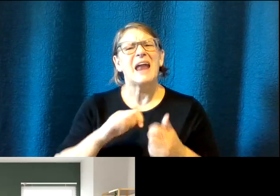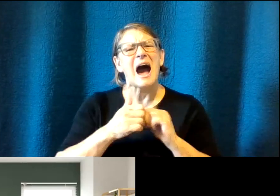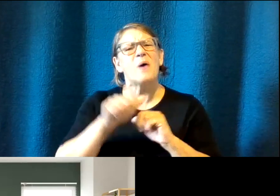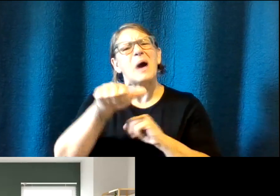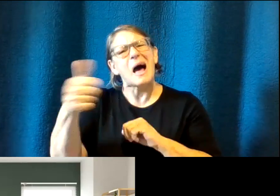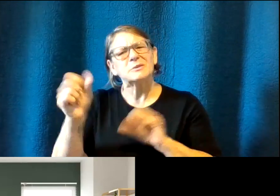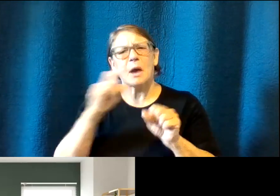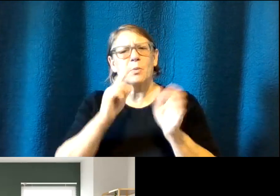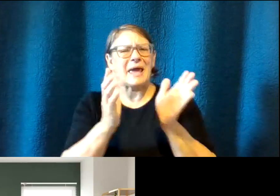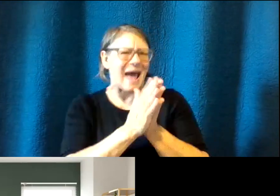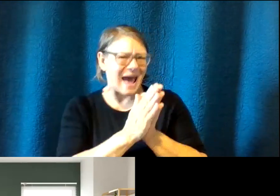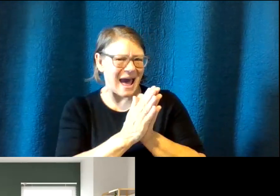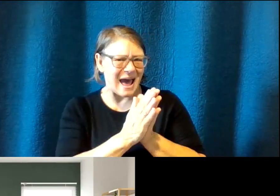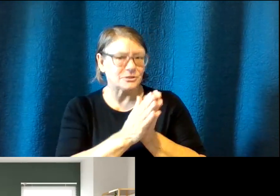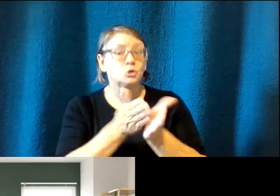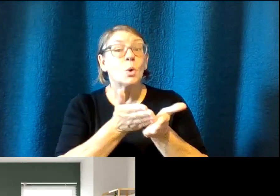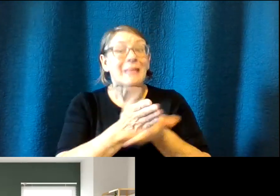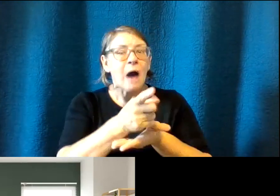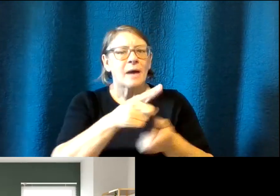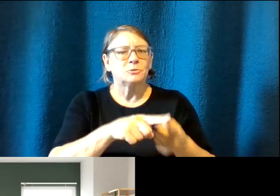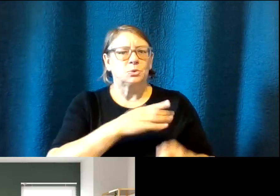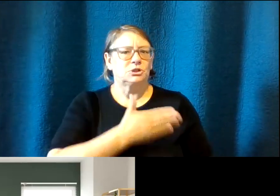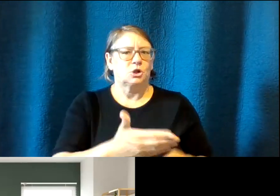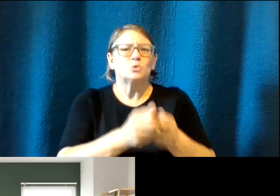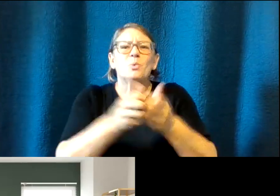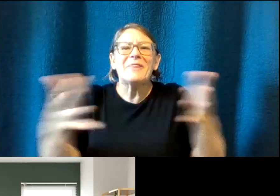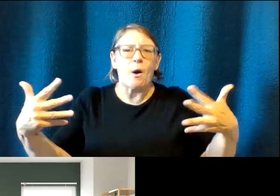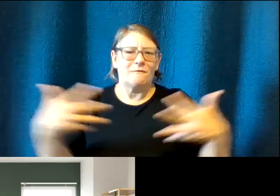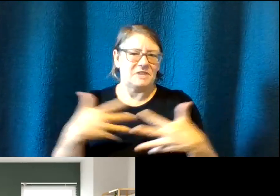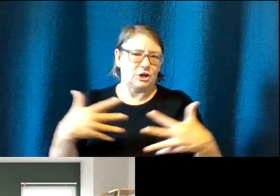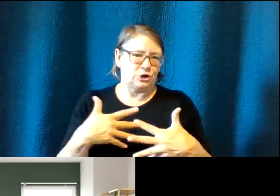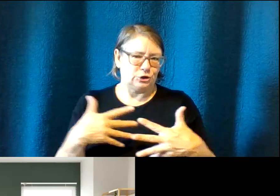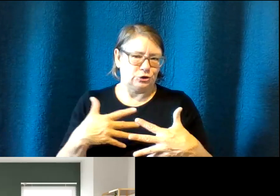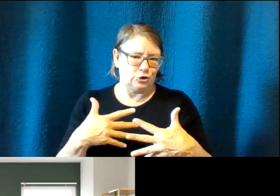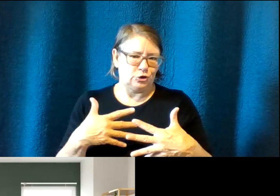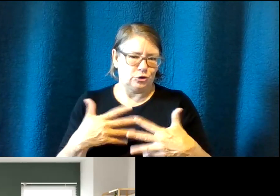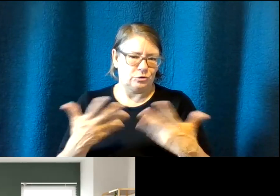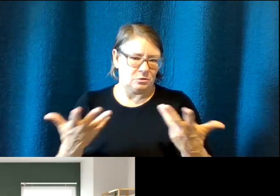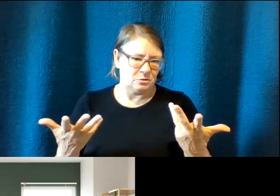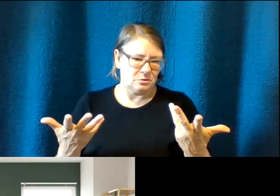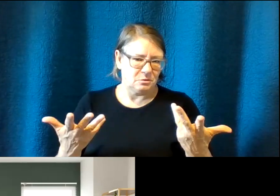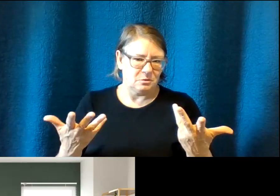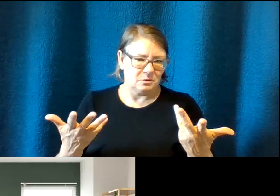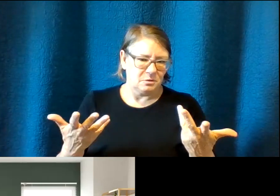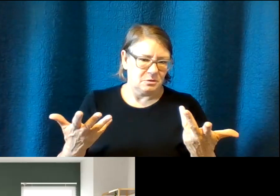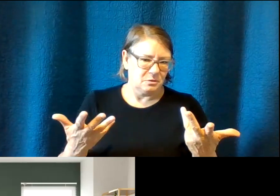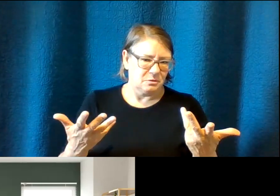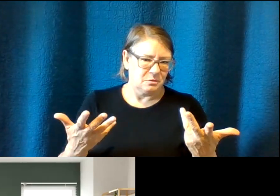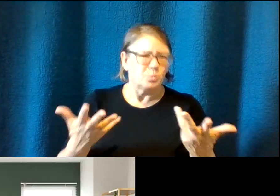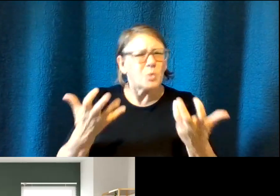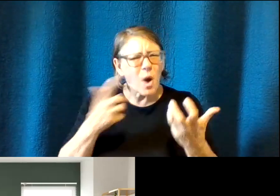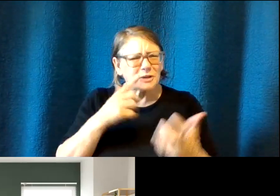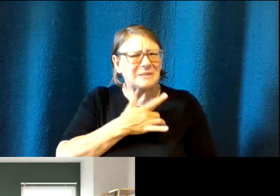asking that can allow them to disclose that without that fear, or, while still retaining, sensitivity and